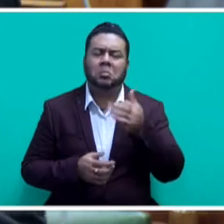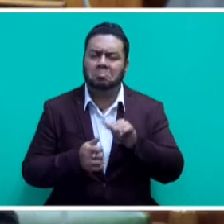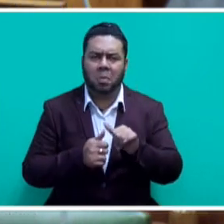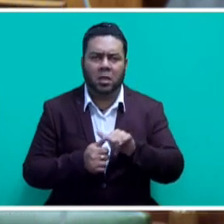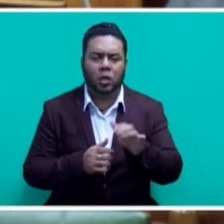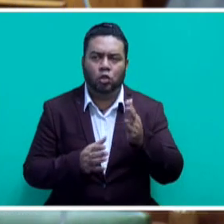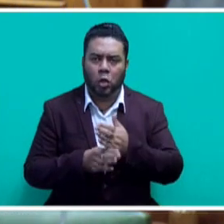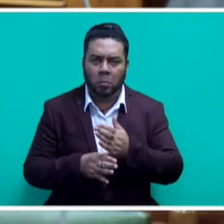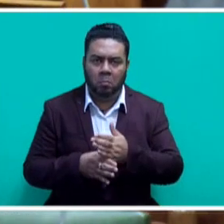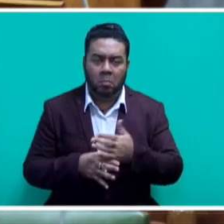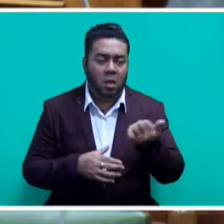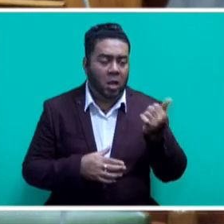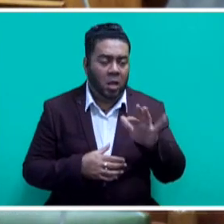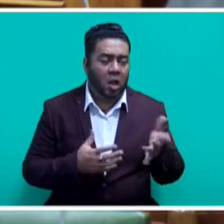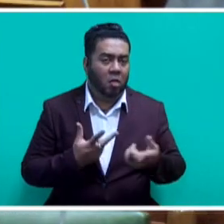than anybody else.